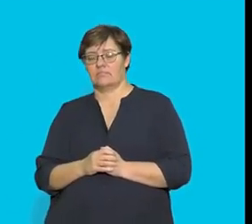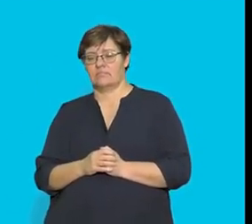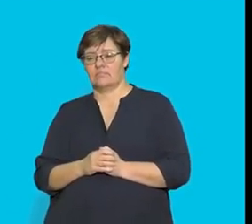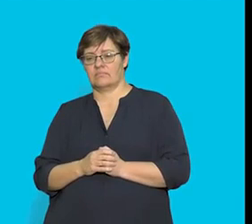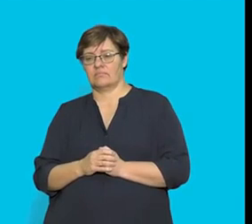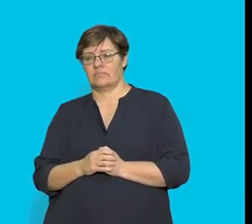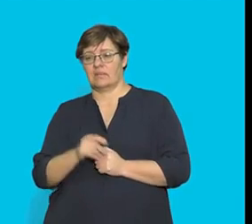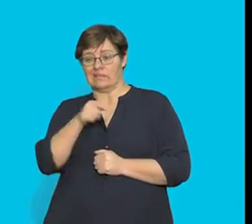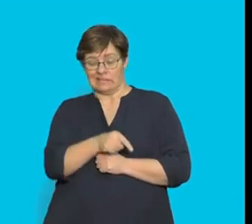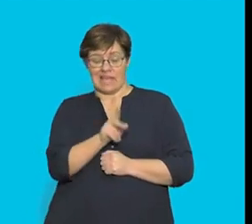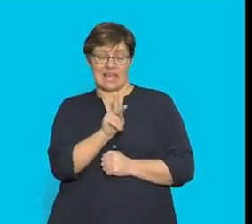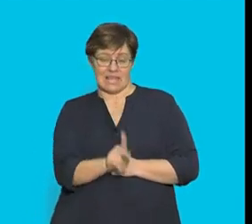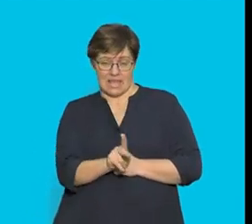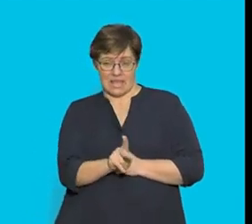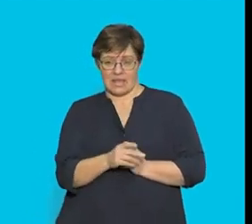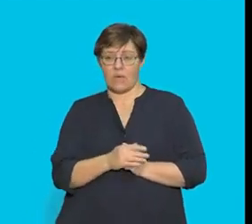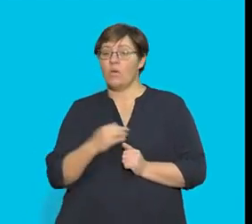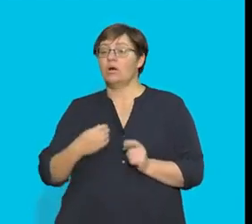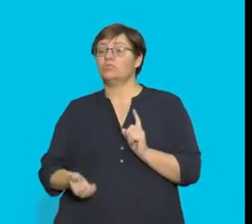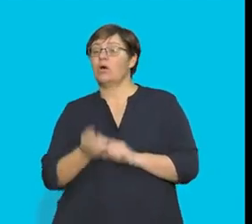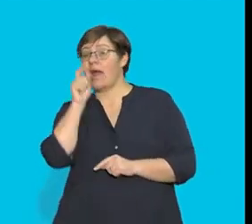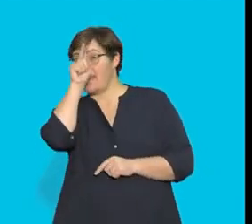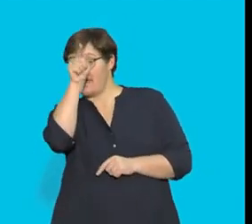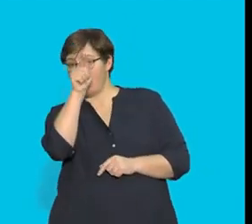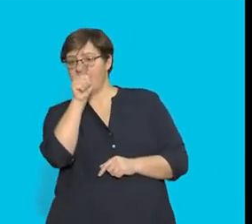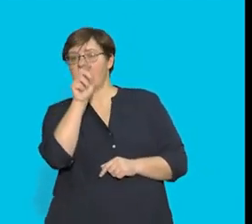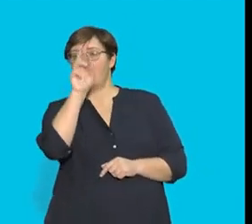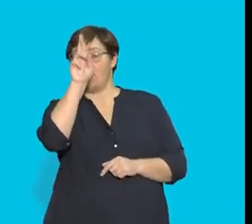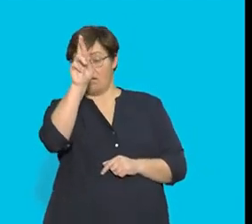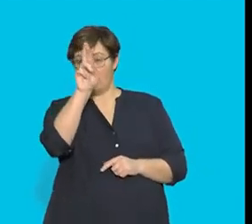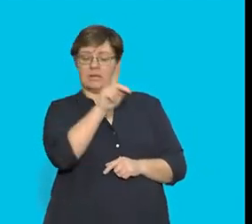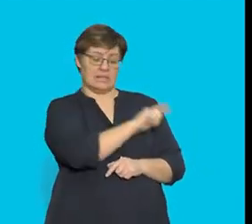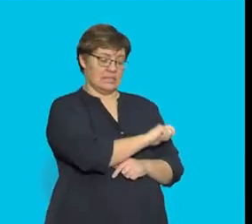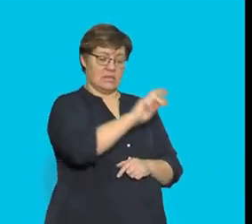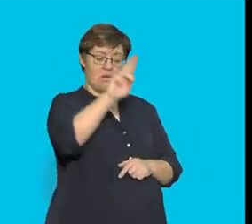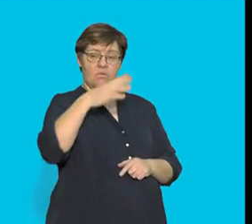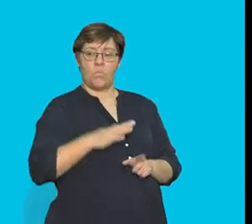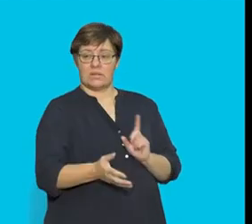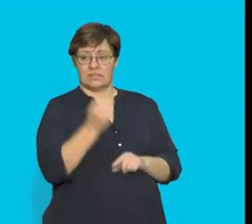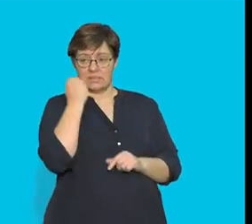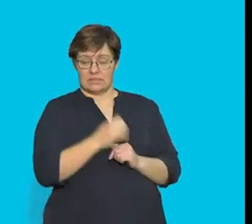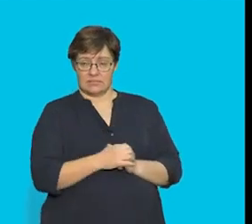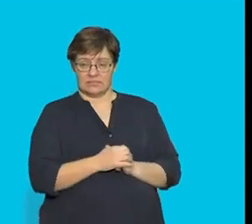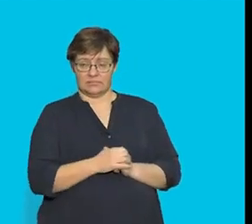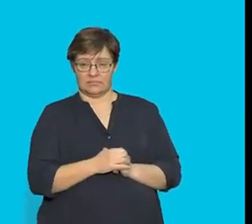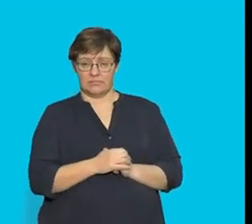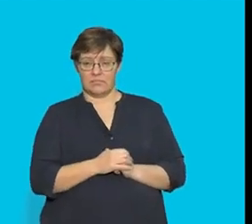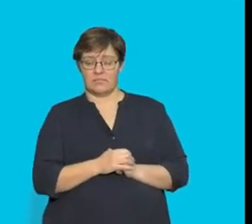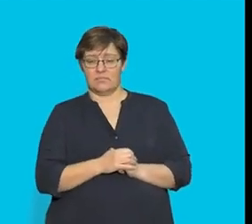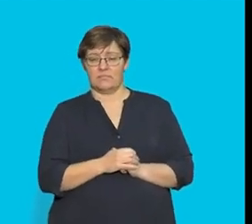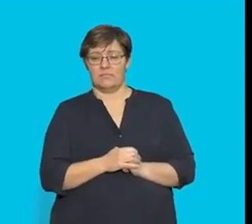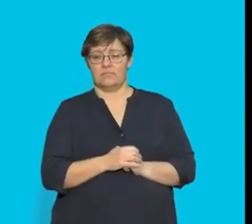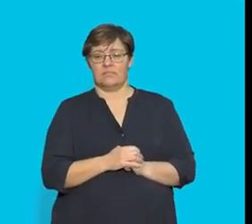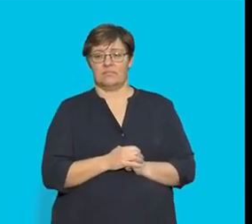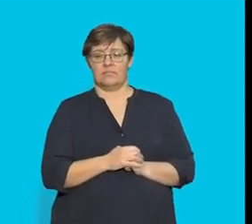we have that this is equal to K, and we're trying to find TR. Okay, so we're